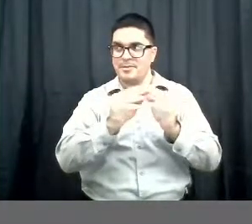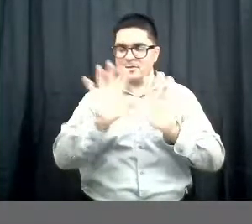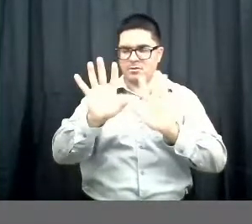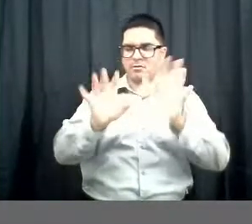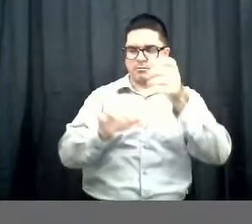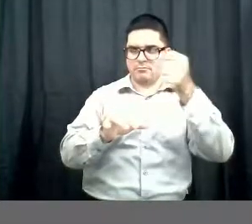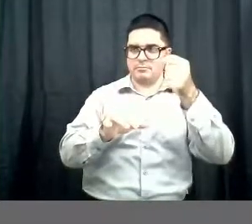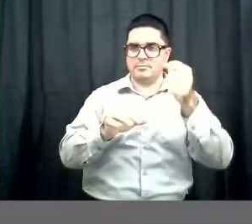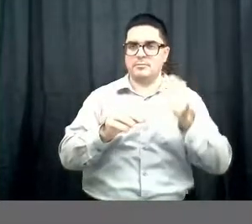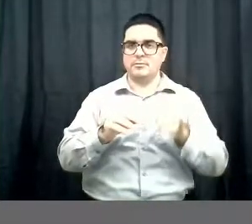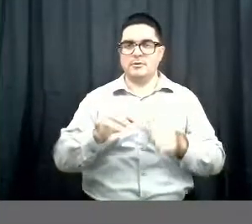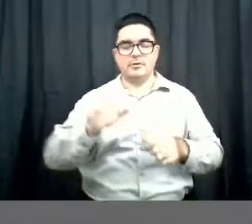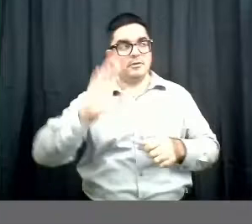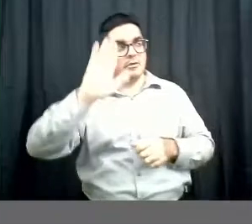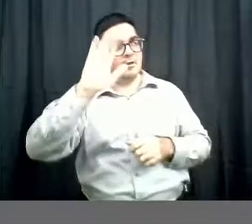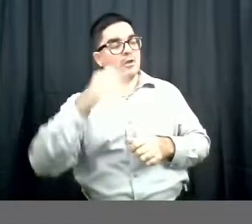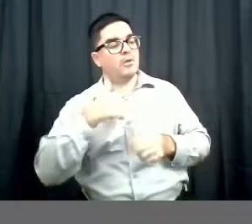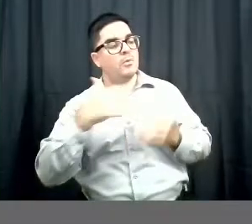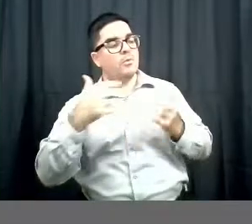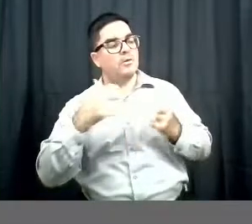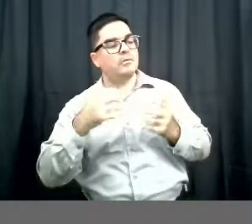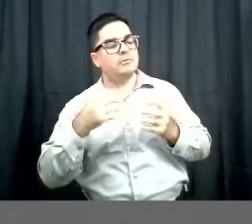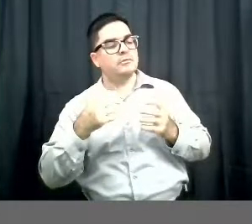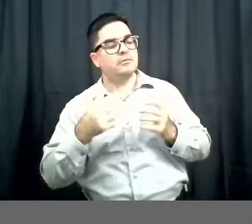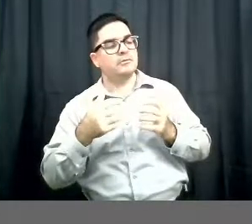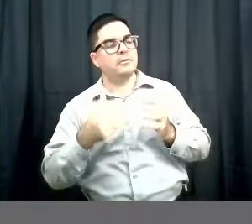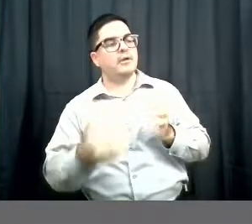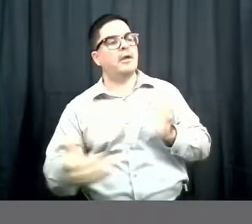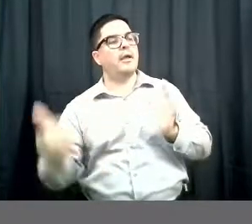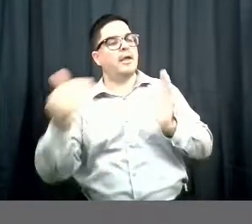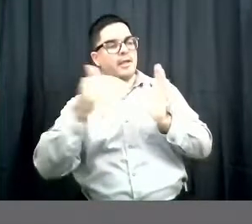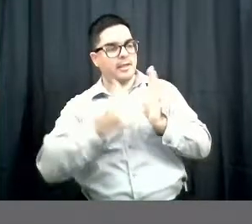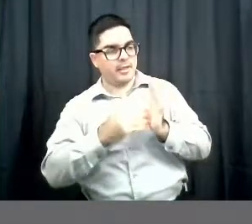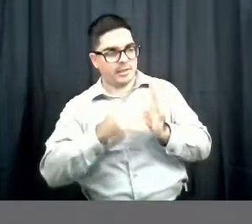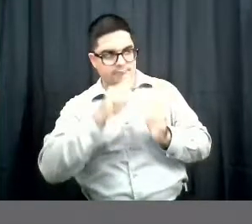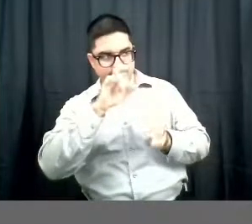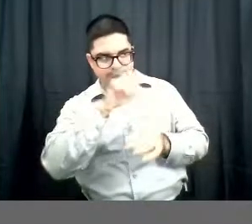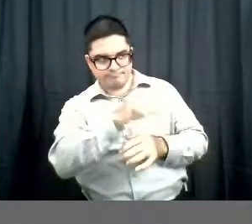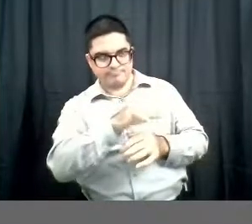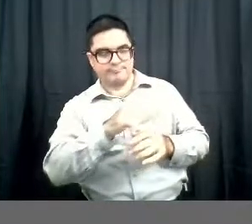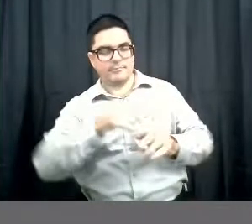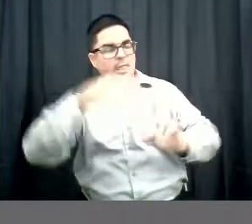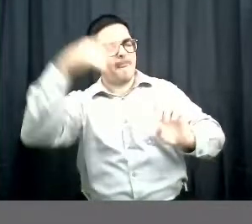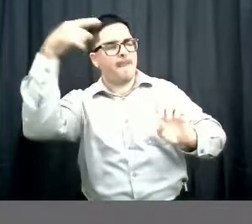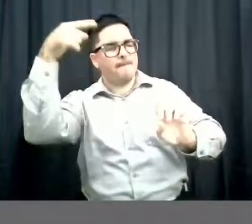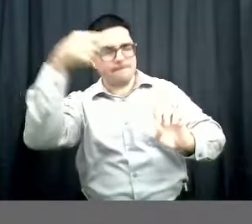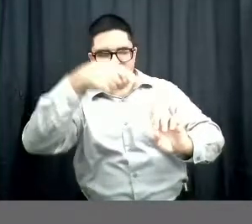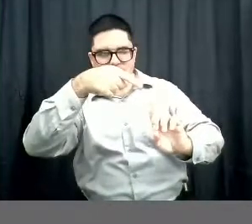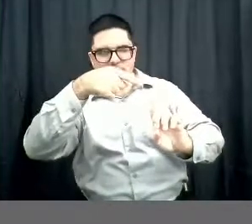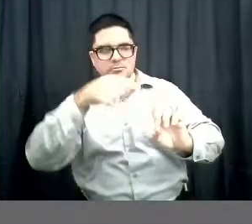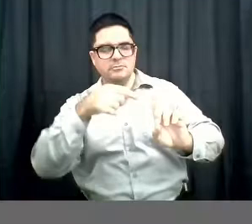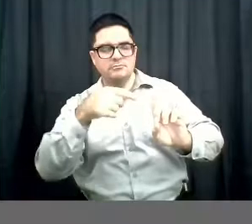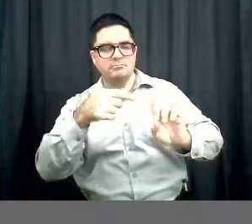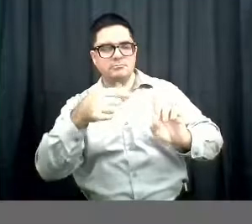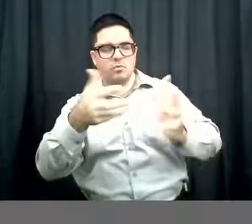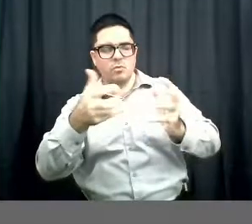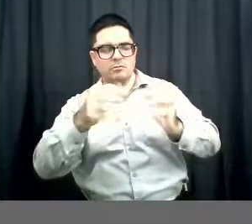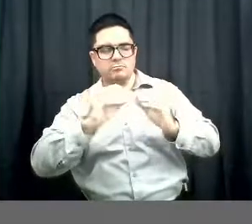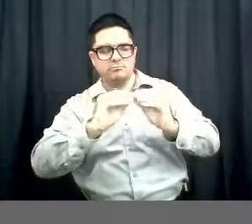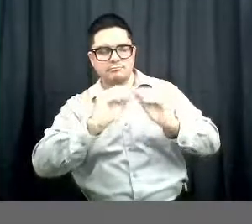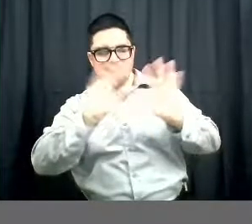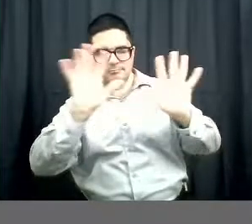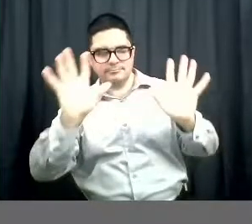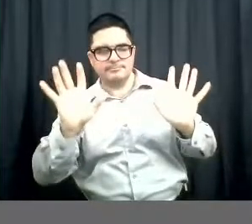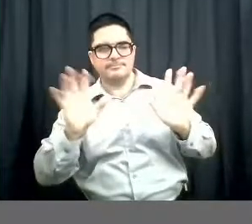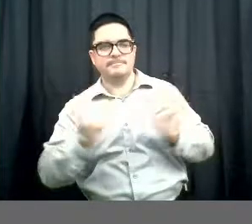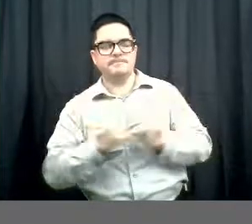Natalie, I just wanted to get back to the point that I think you made, but I just want to make sure that we made it more clearly. I think that if